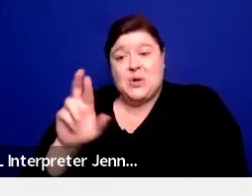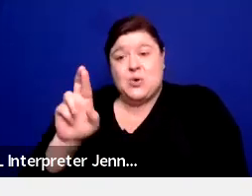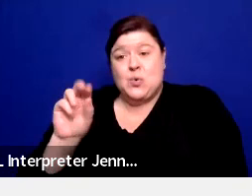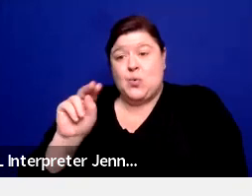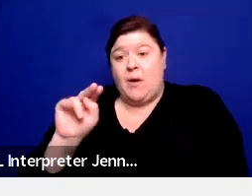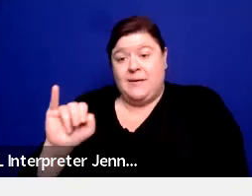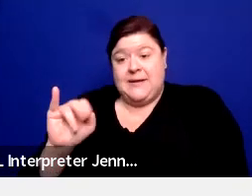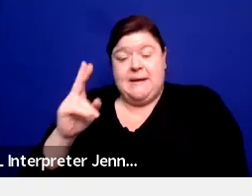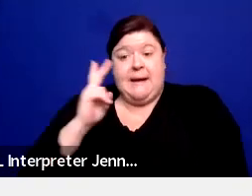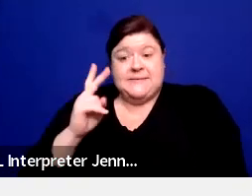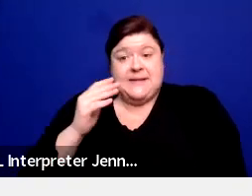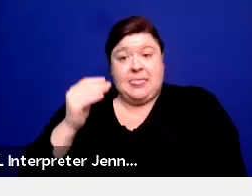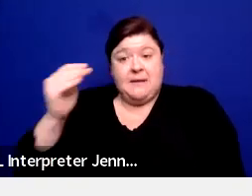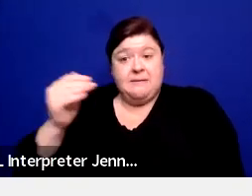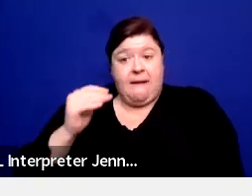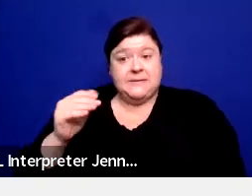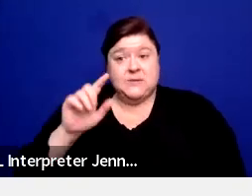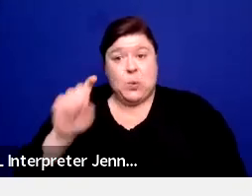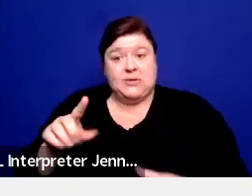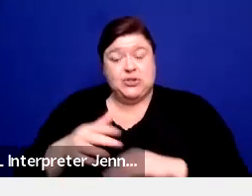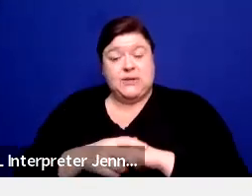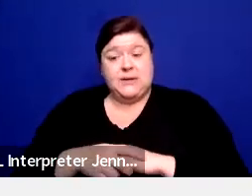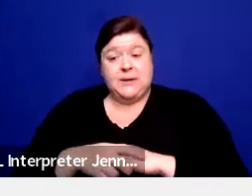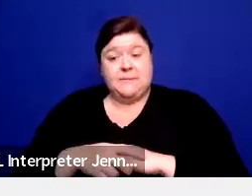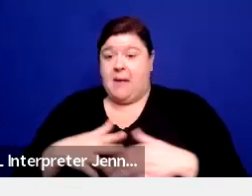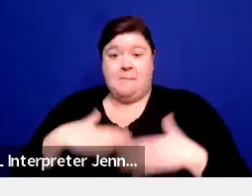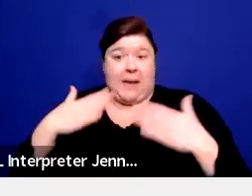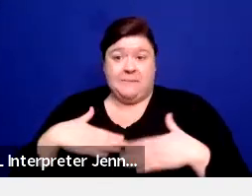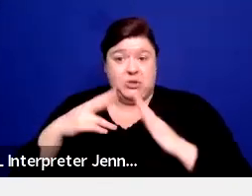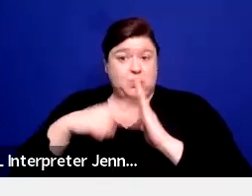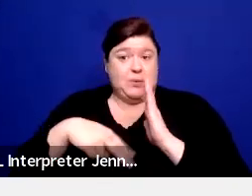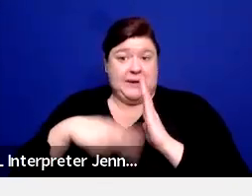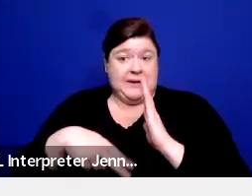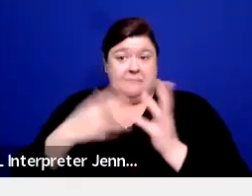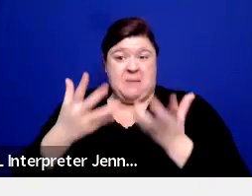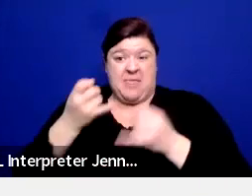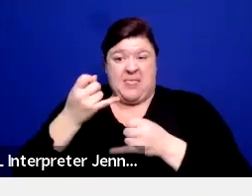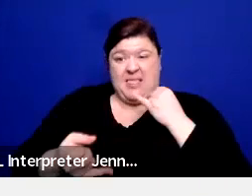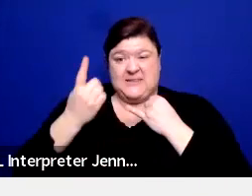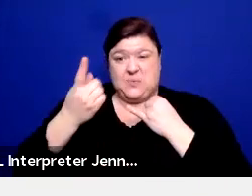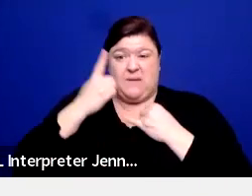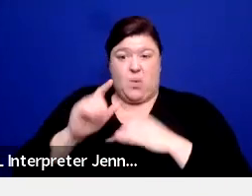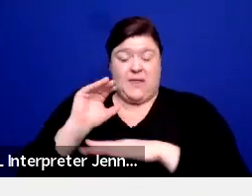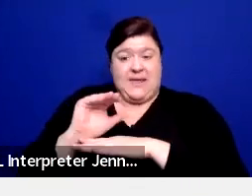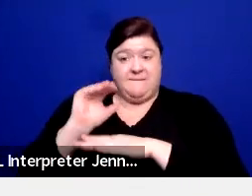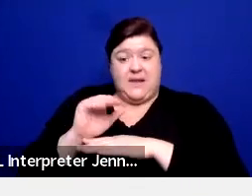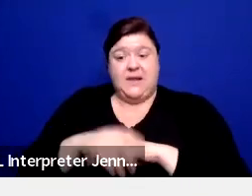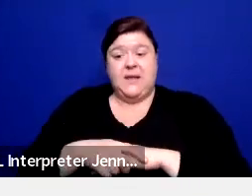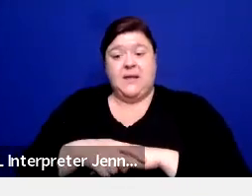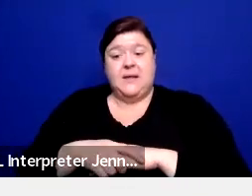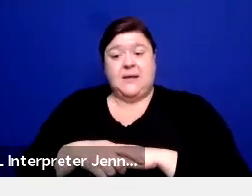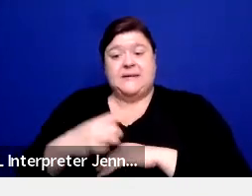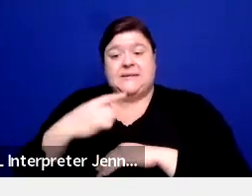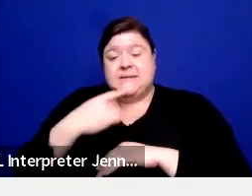next question here, and I'm happy to read it. That might be our last one for the evening. It